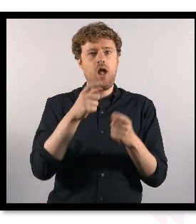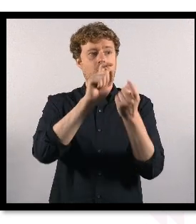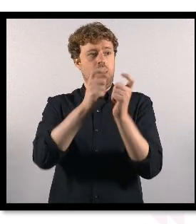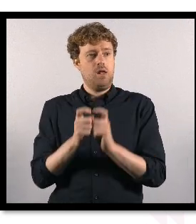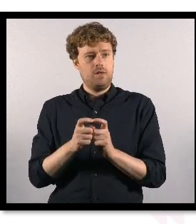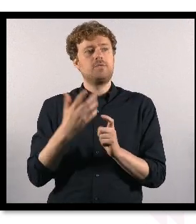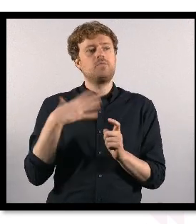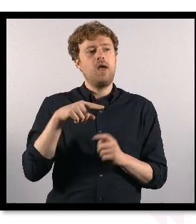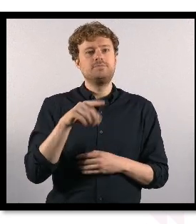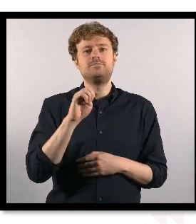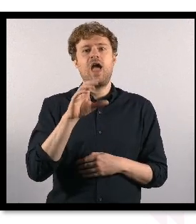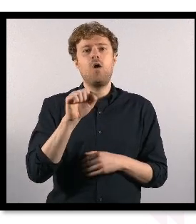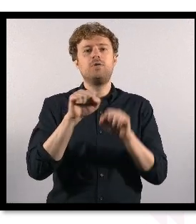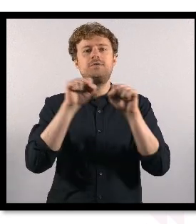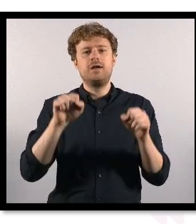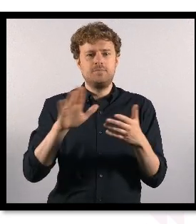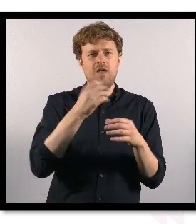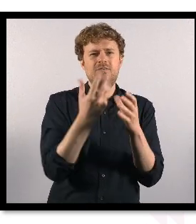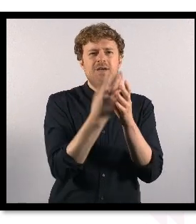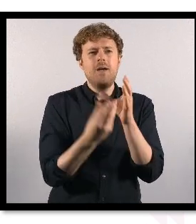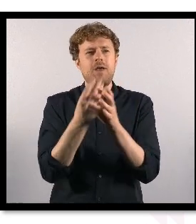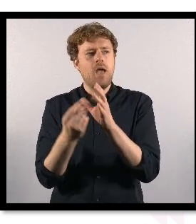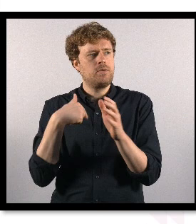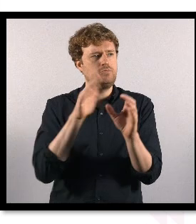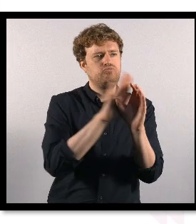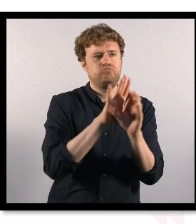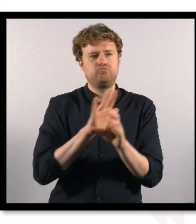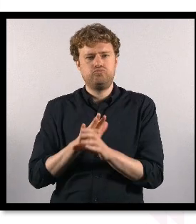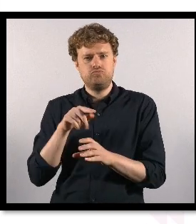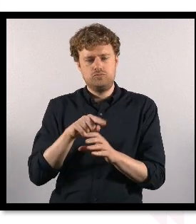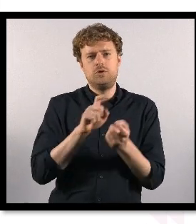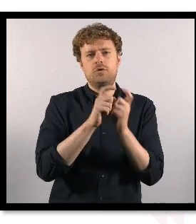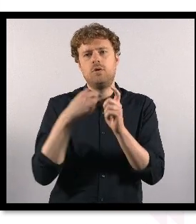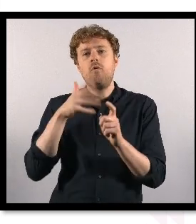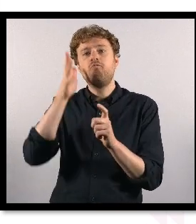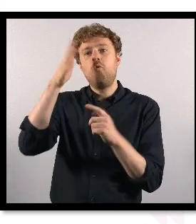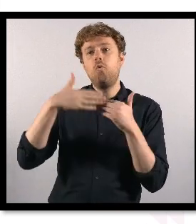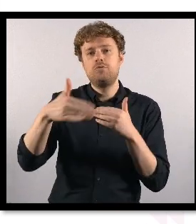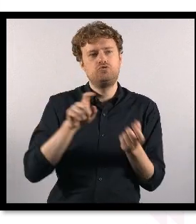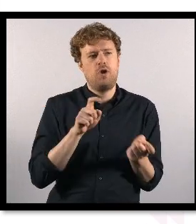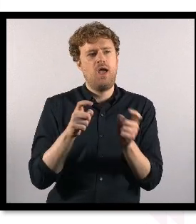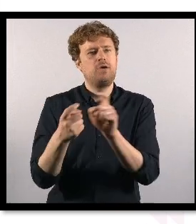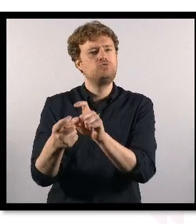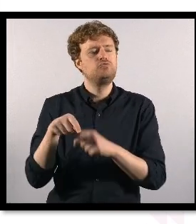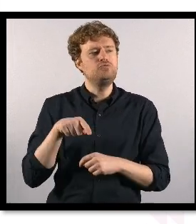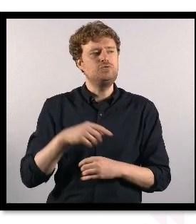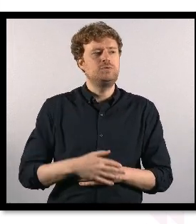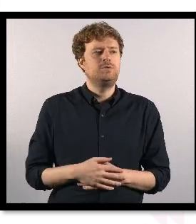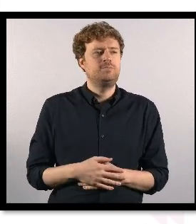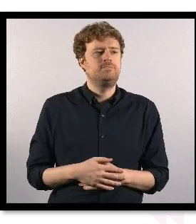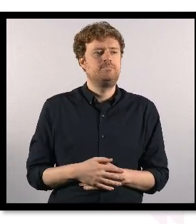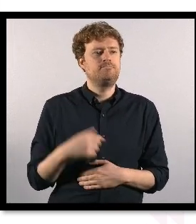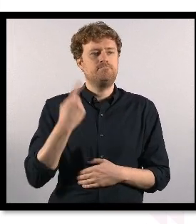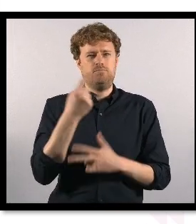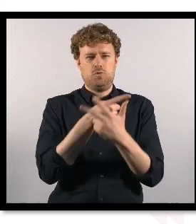cross-provider strategy. And surfacing observability within this setup is quite challenging too. Next, we have